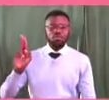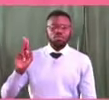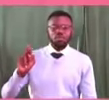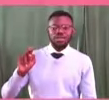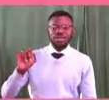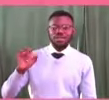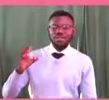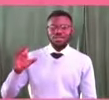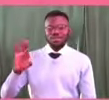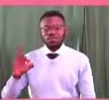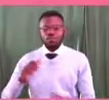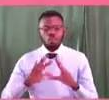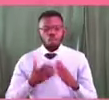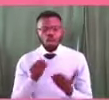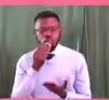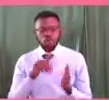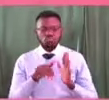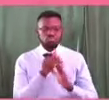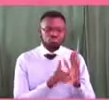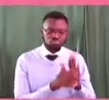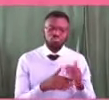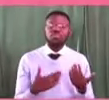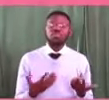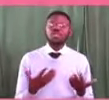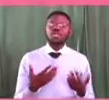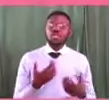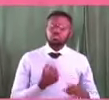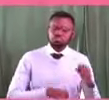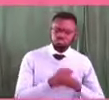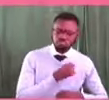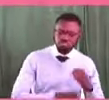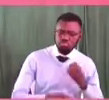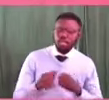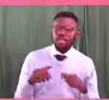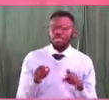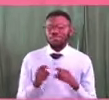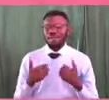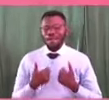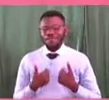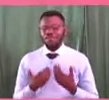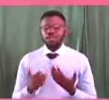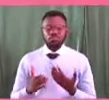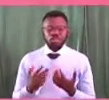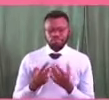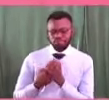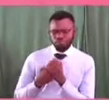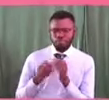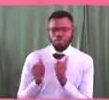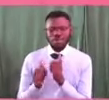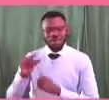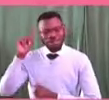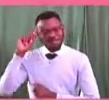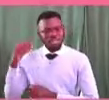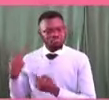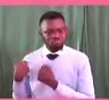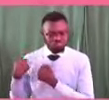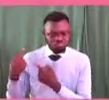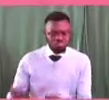Programme have been indefatigable and effective traditional partners of the government, as well as